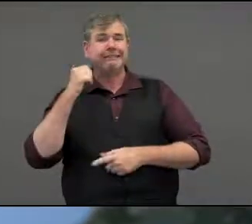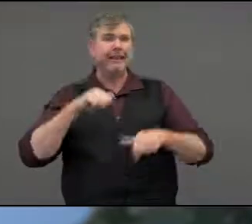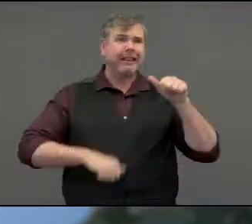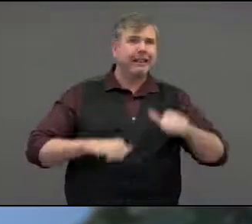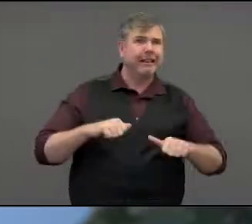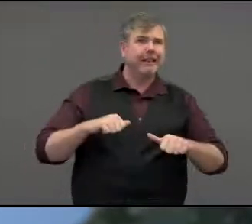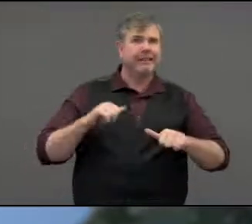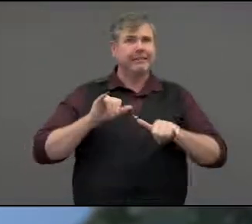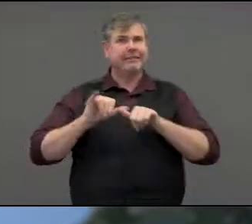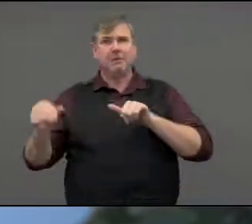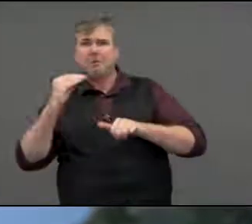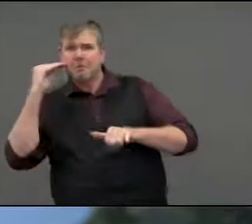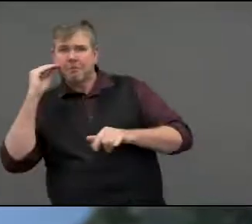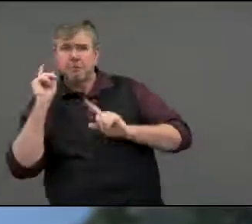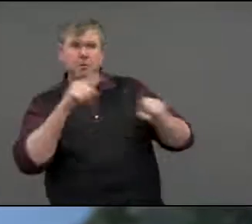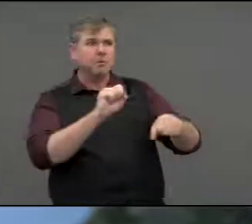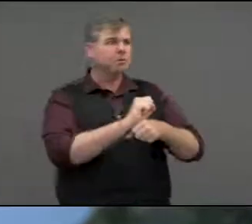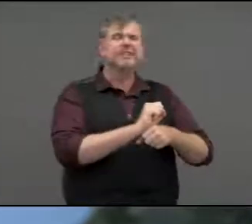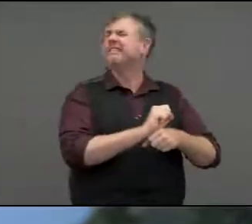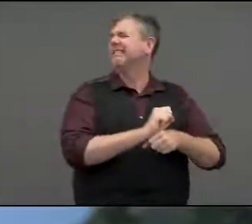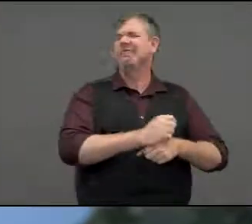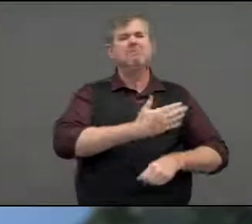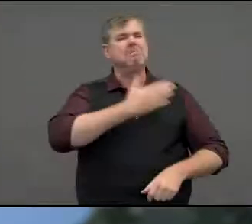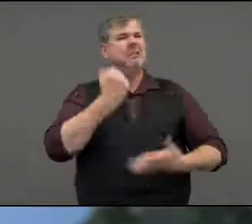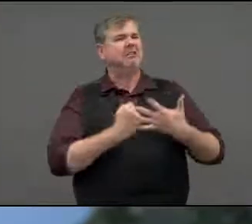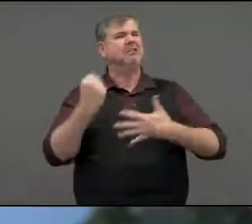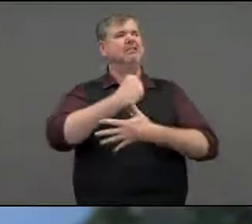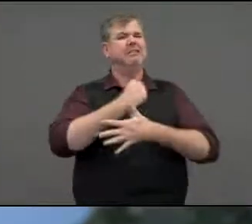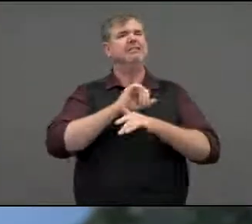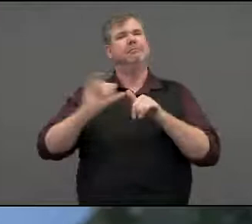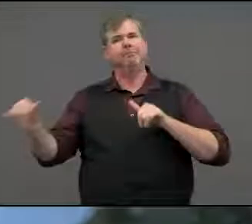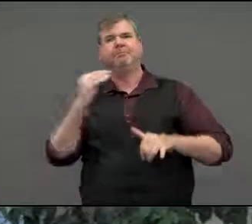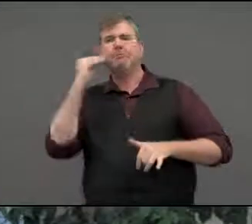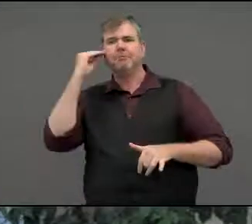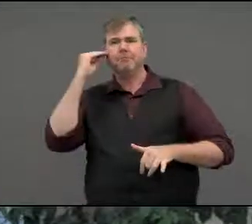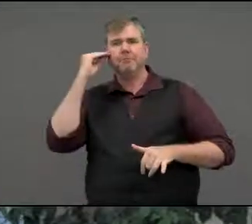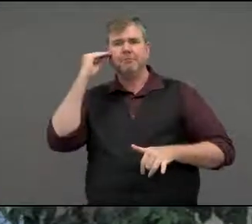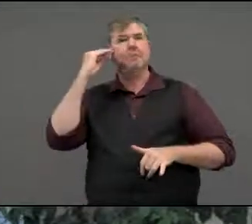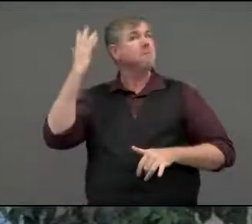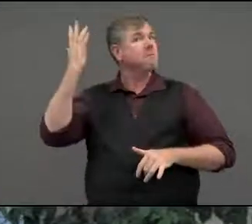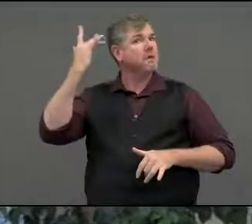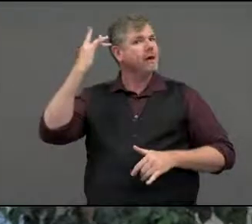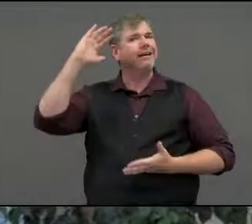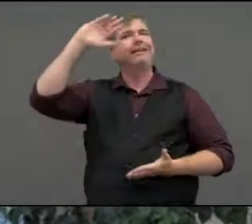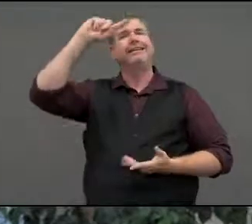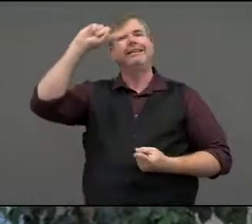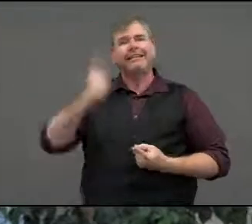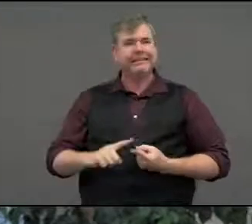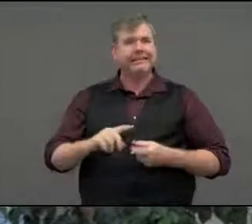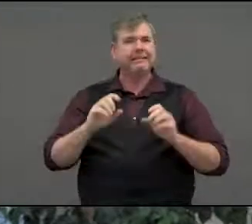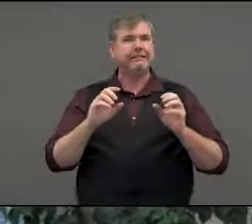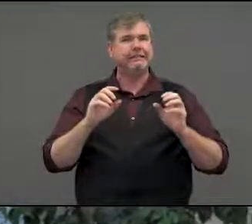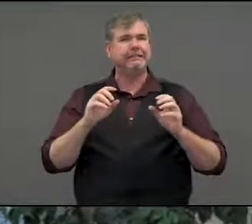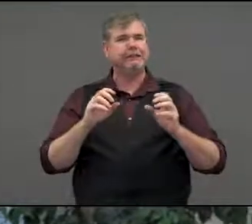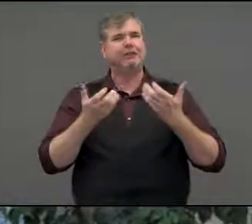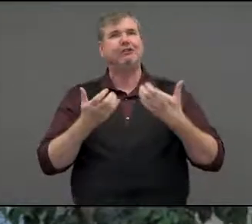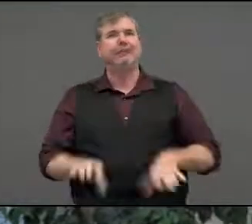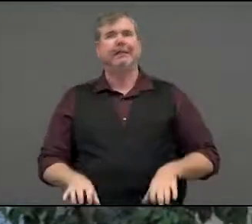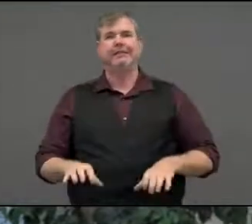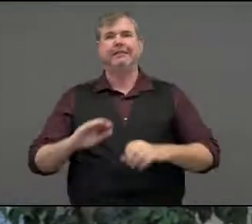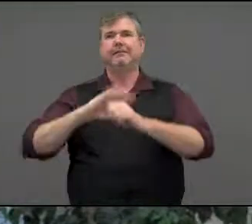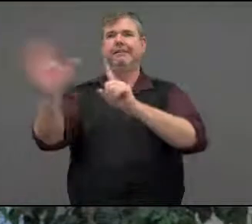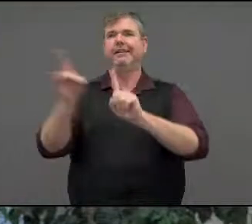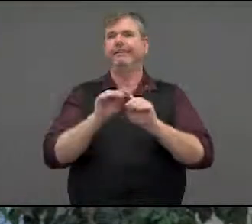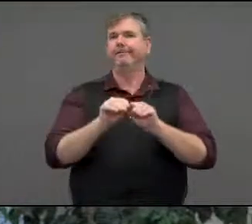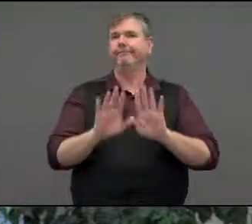the spread of COVID-19. Less people, less probability, in theory. And the county is working very closely